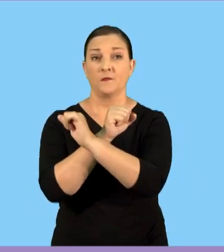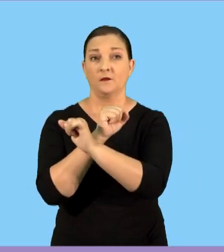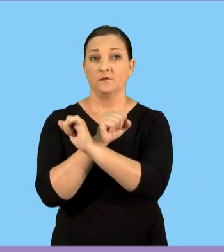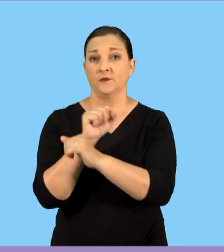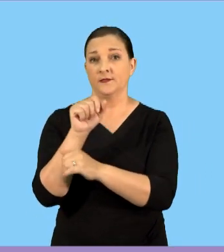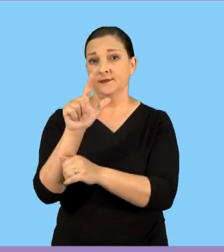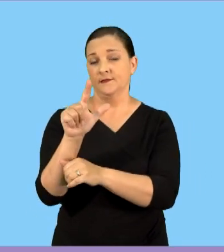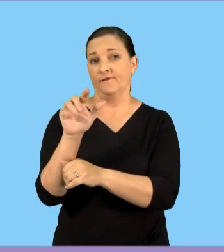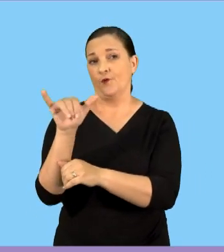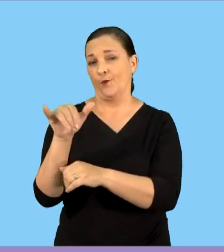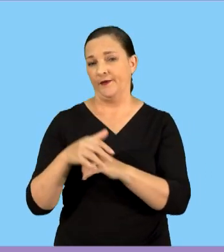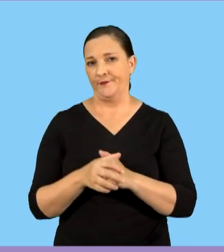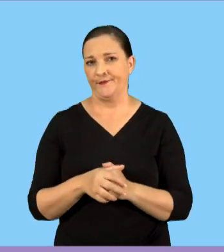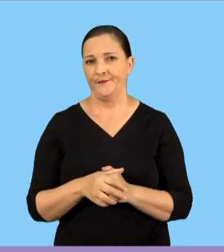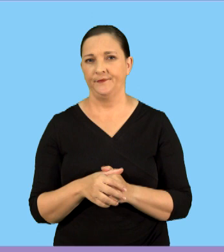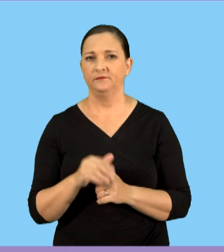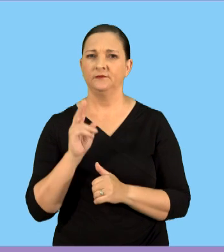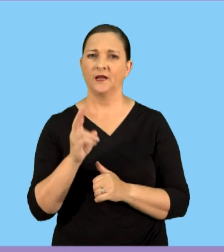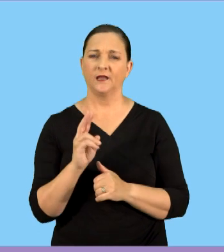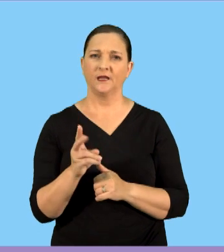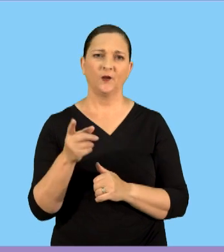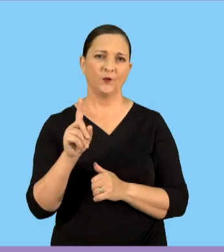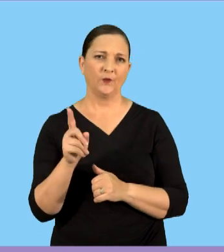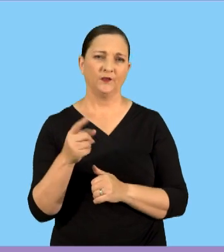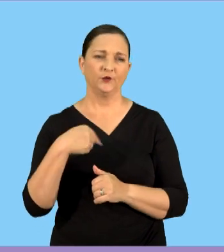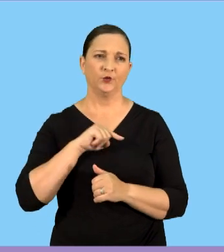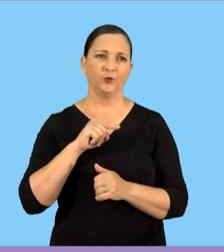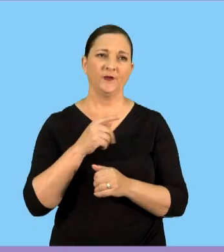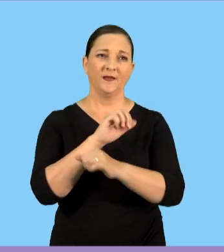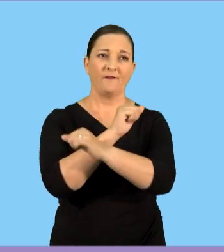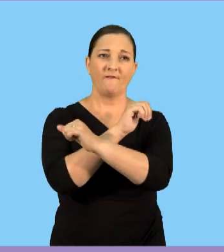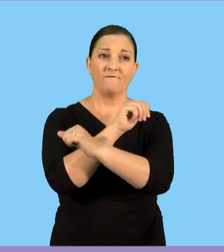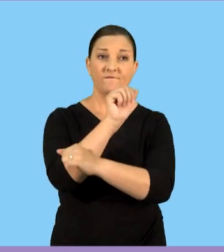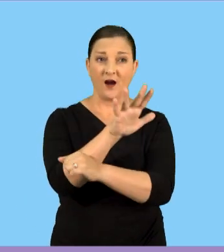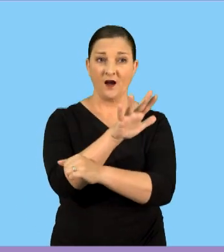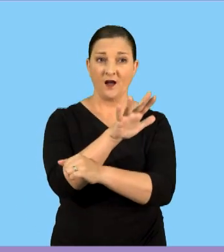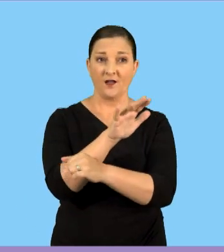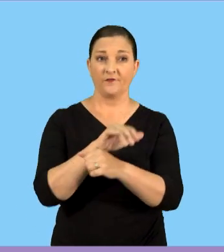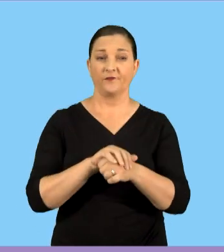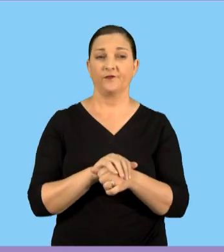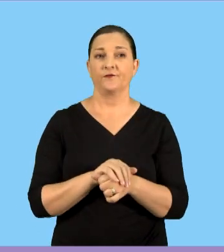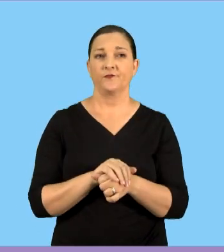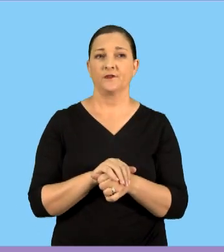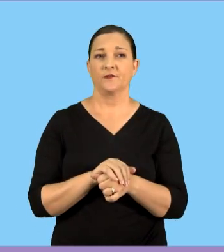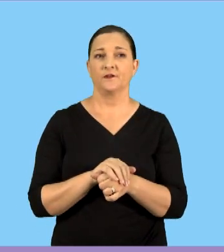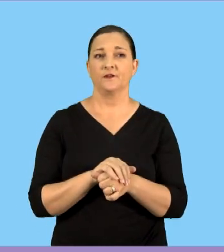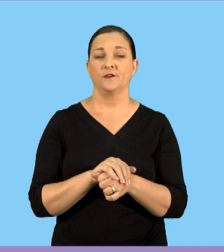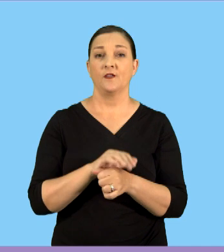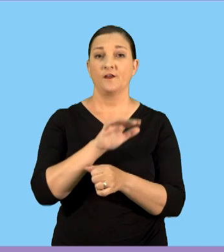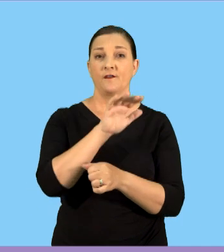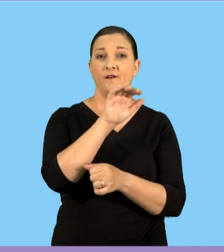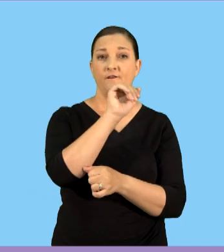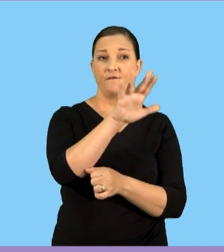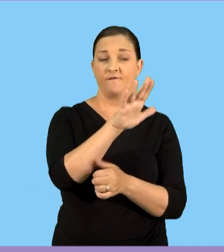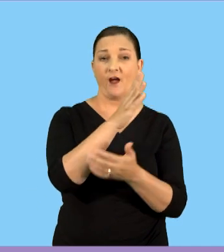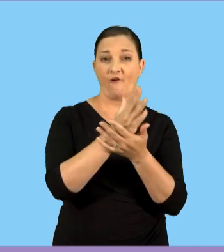this with 7y. So again, we are multiplying 5 halves, and we are multiplying that by